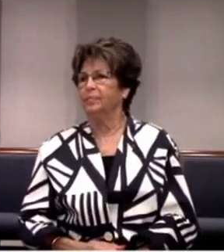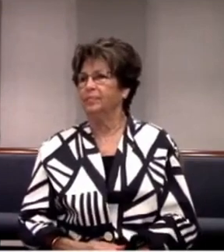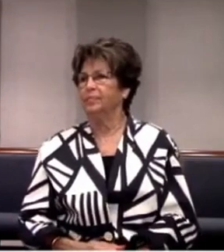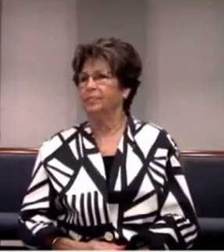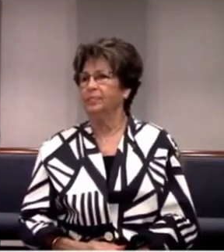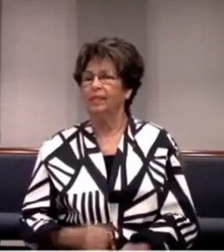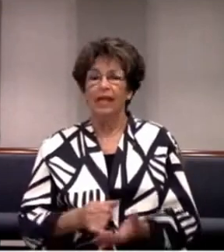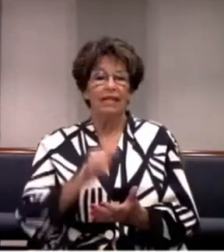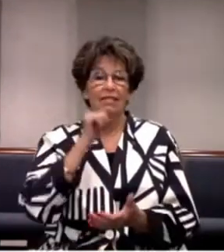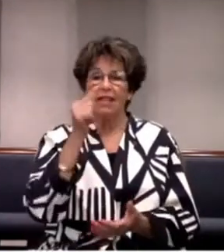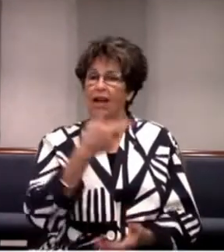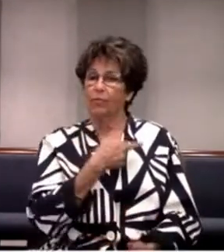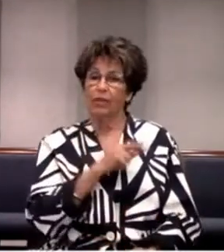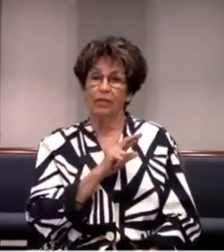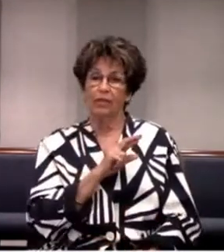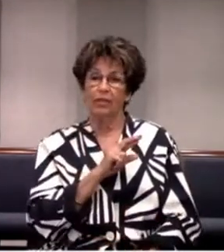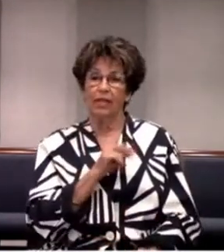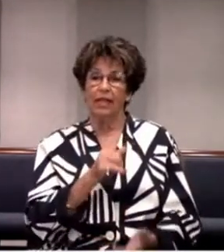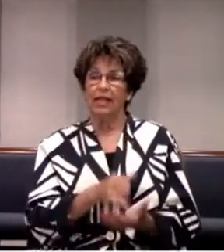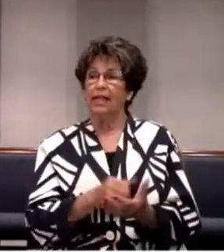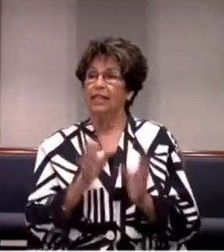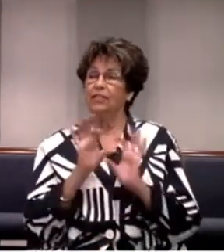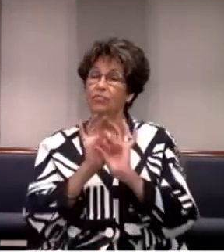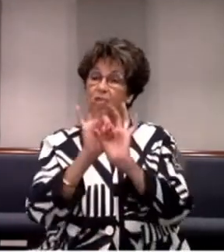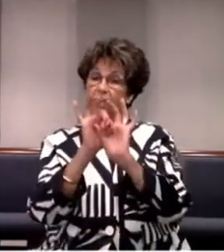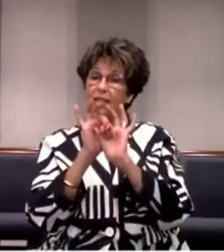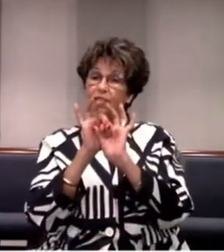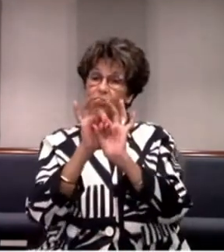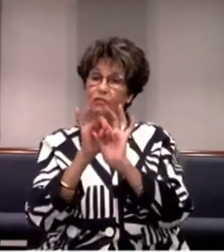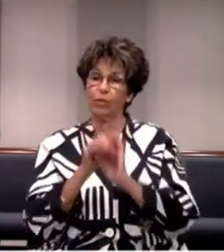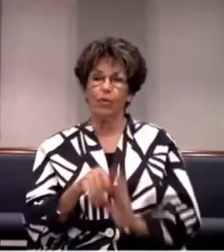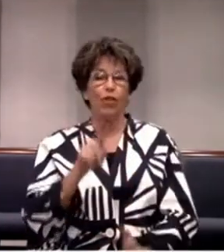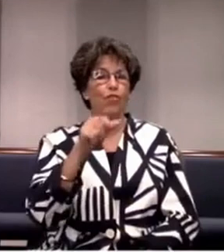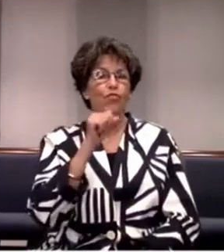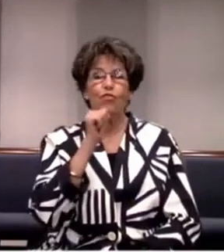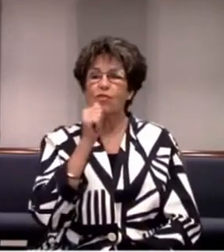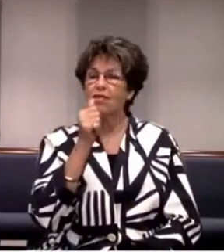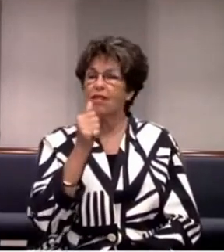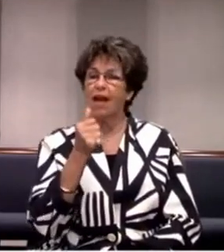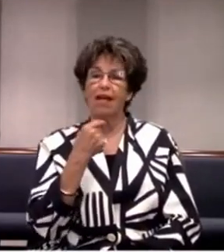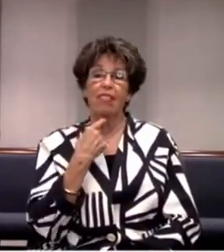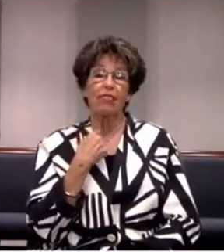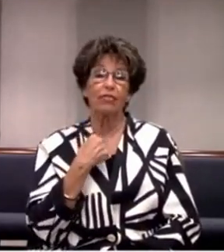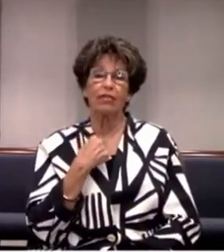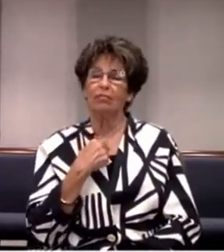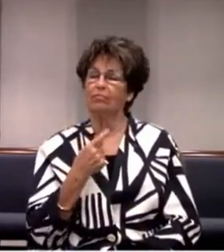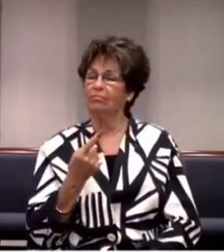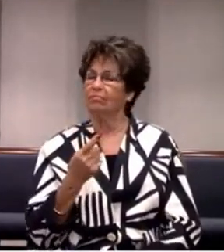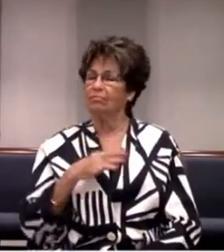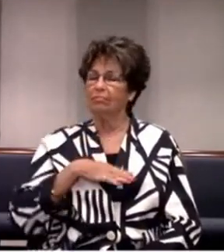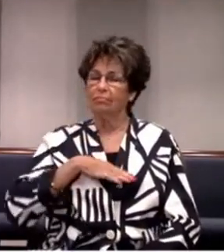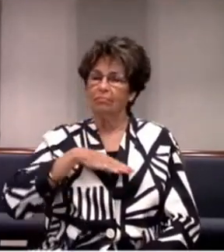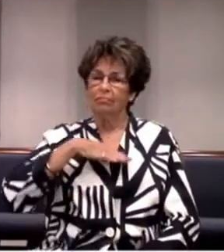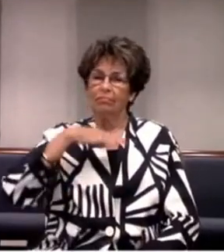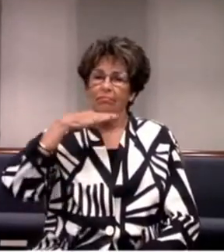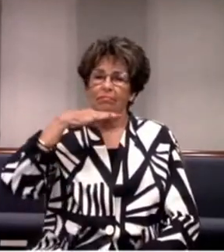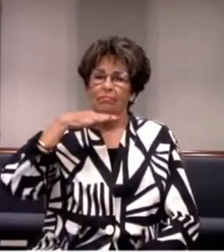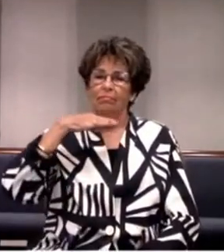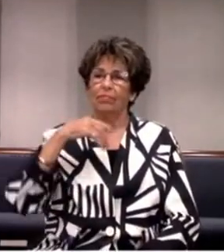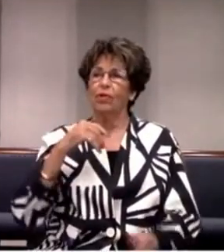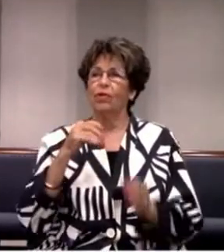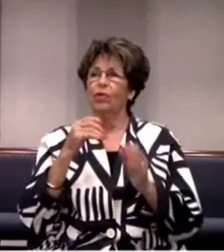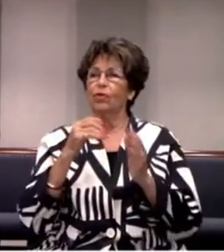It's not religion, it's a relation. You're not still searching, you're secure. You're not praying with hope,